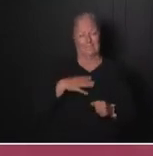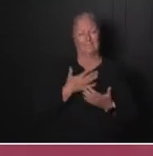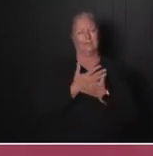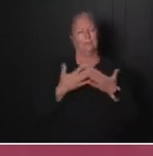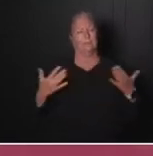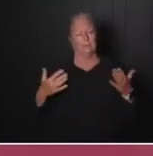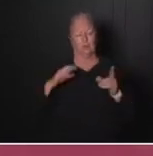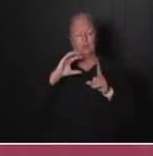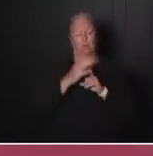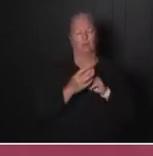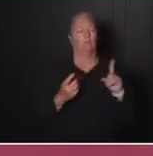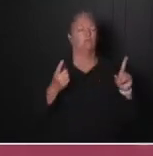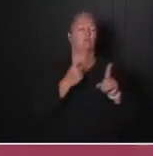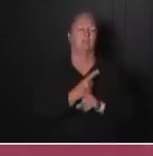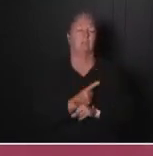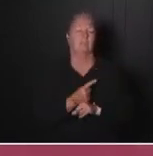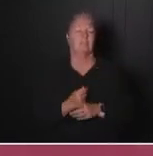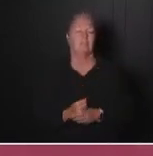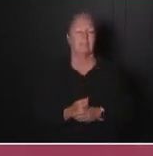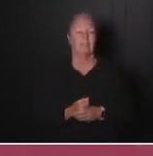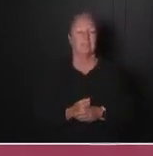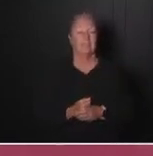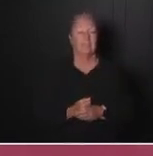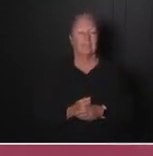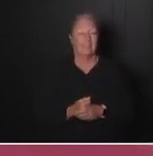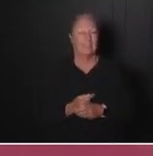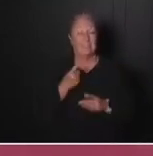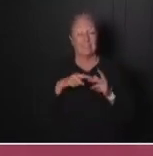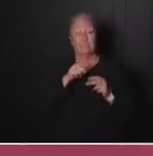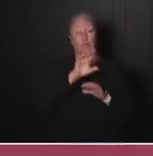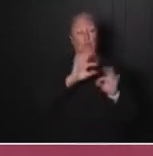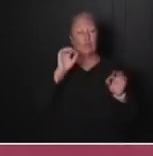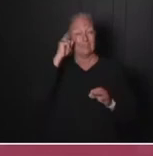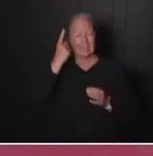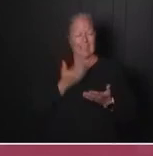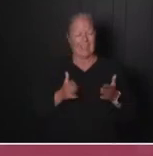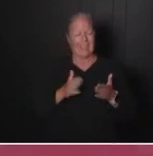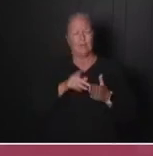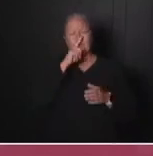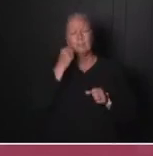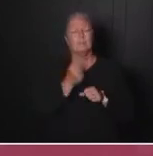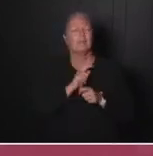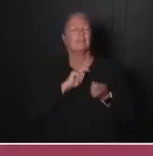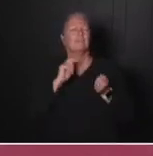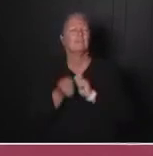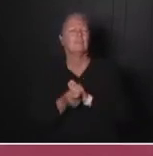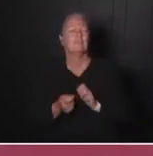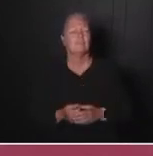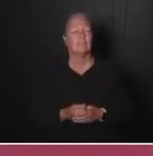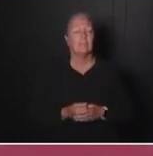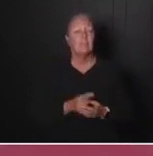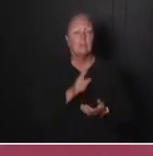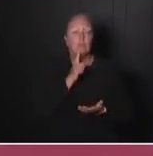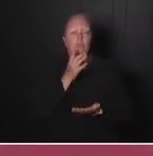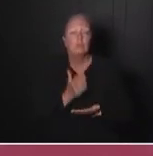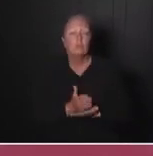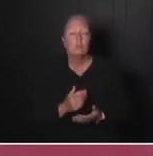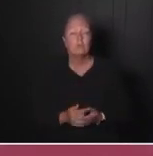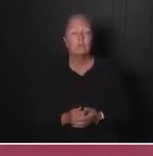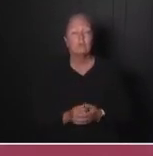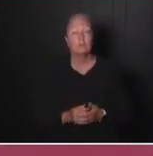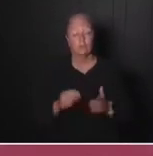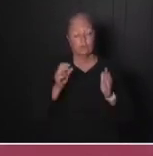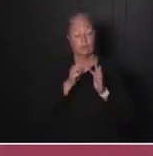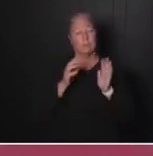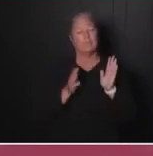shift. You can't seize a moment if you don't understand it in the first place. And quite frankly, a Prime Minister